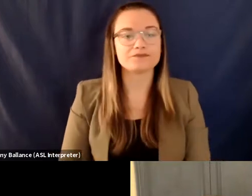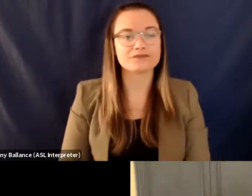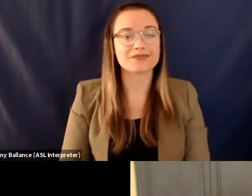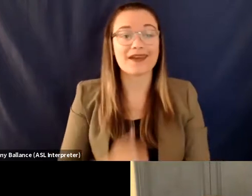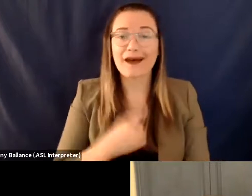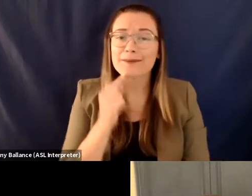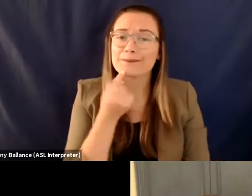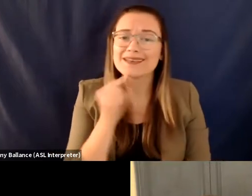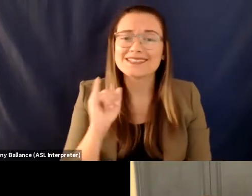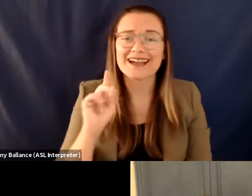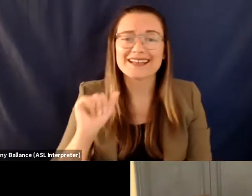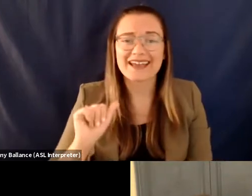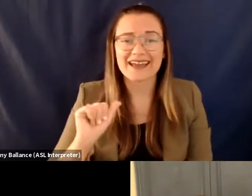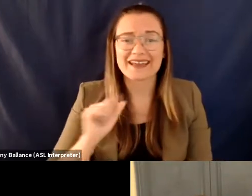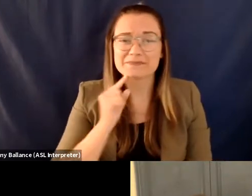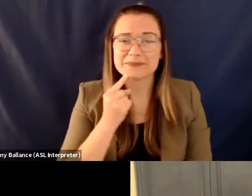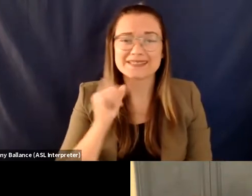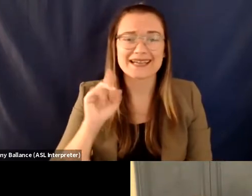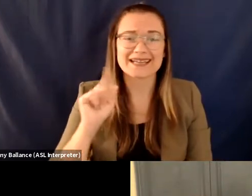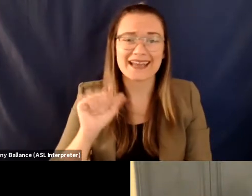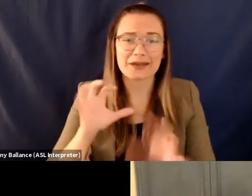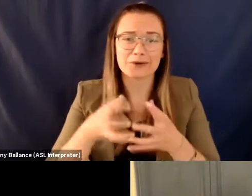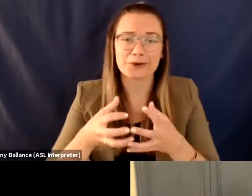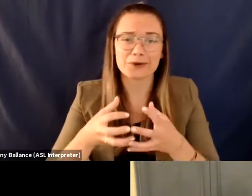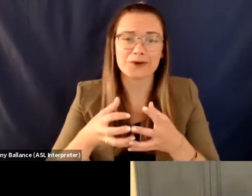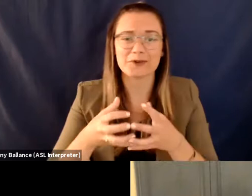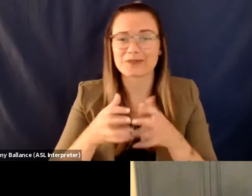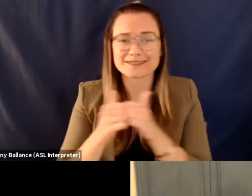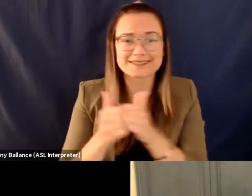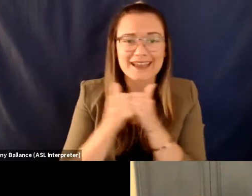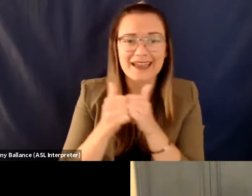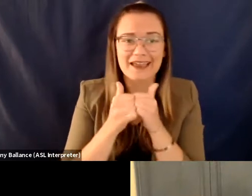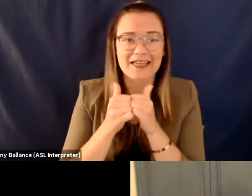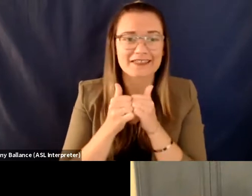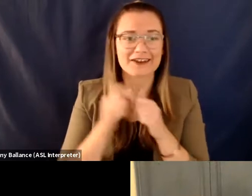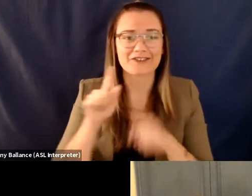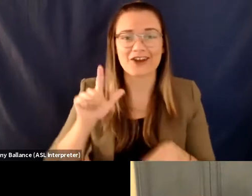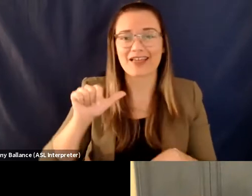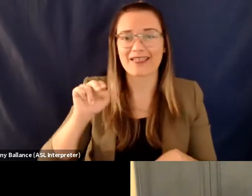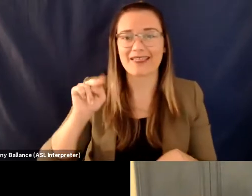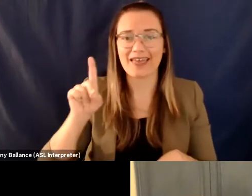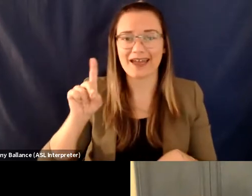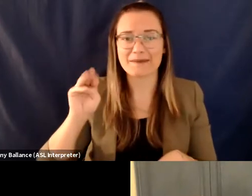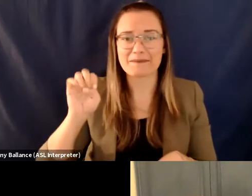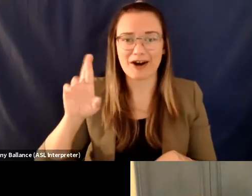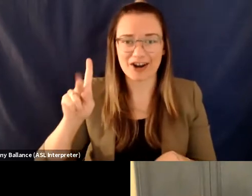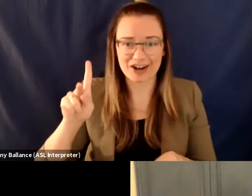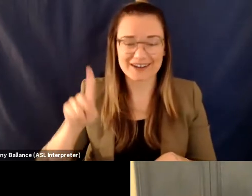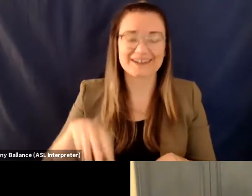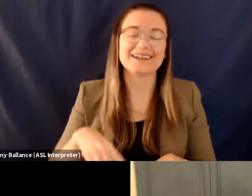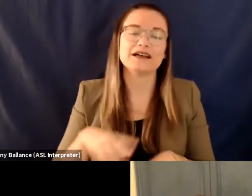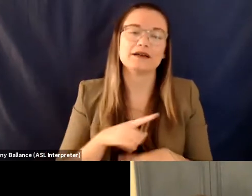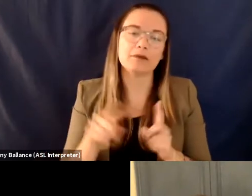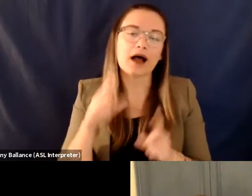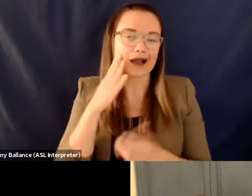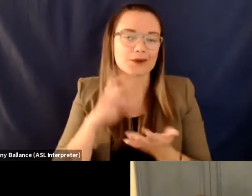gang. I miss you. Yeah. Yeah. Together over at the Landmark. I know what you